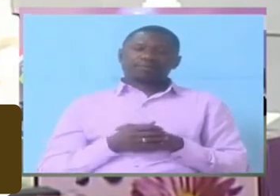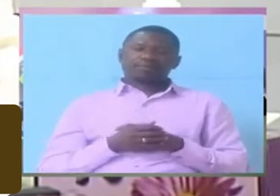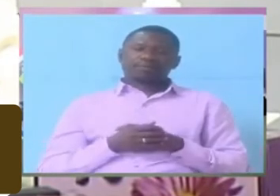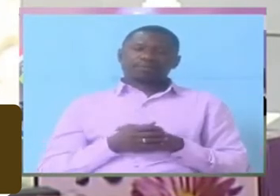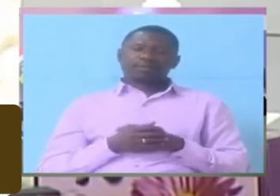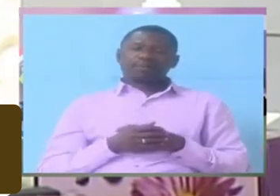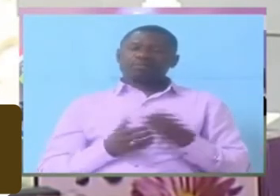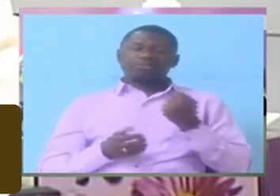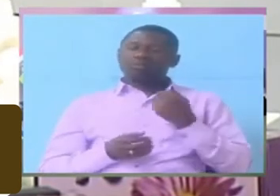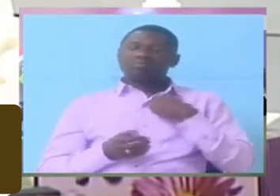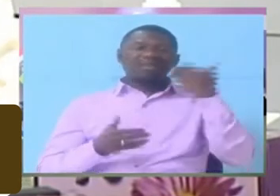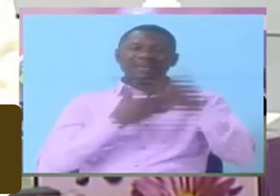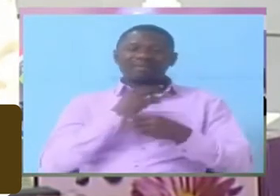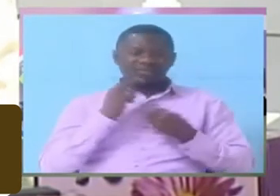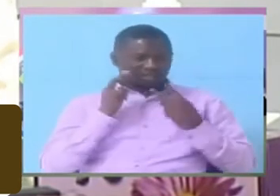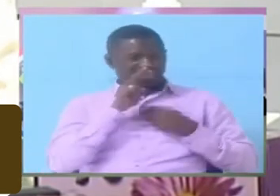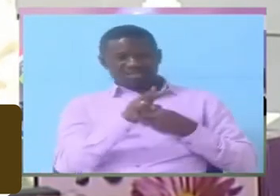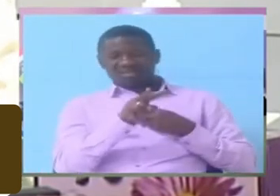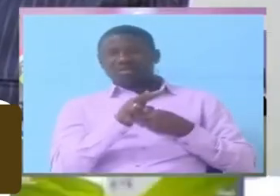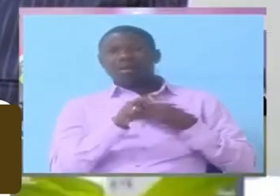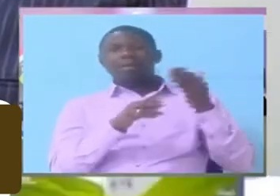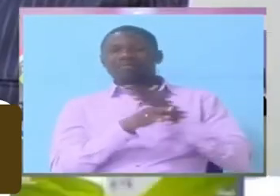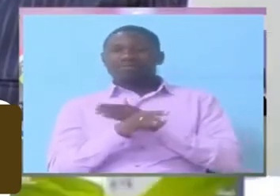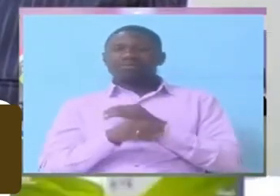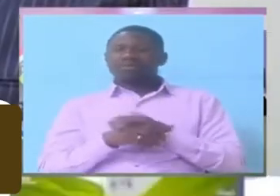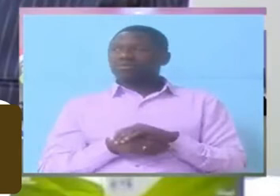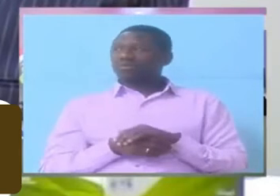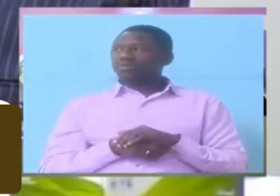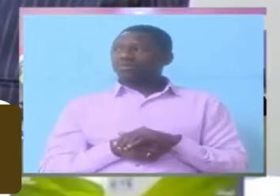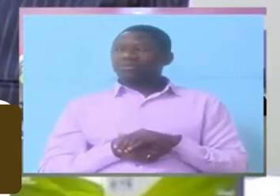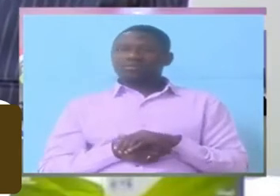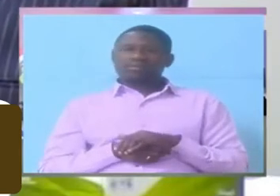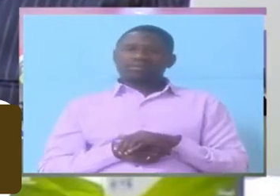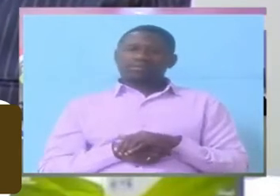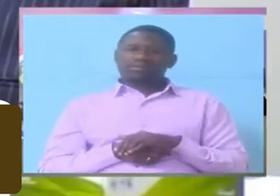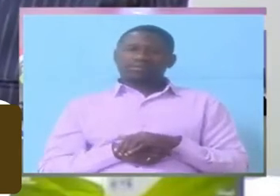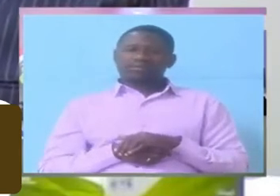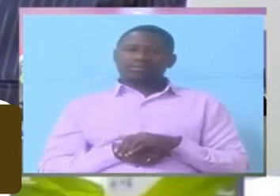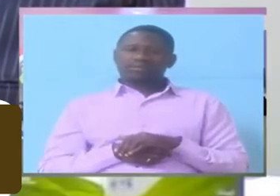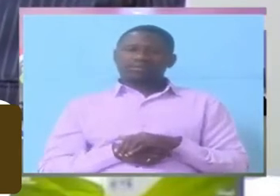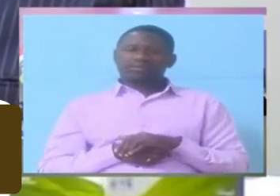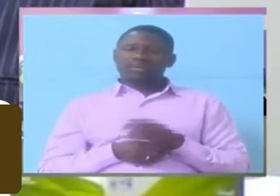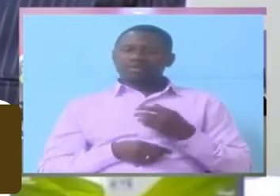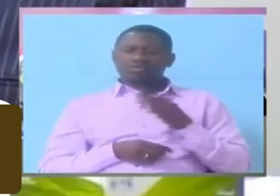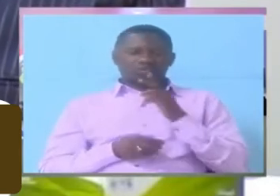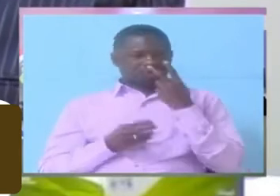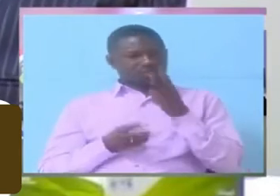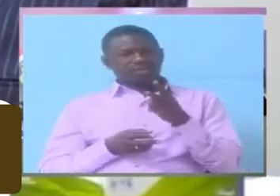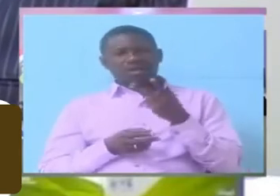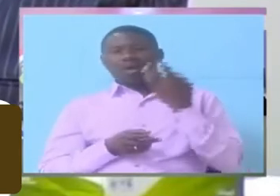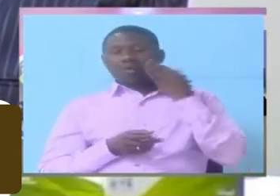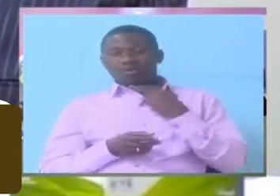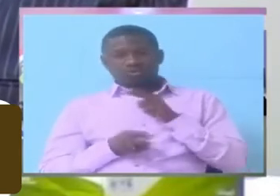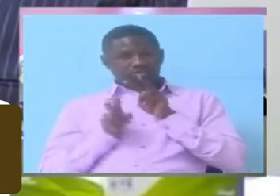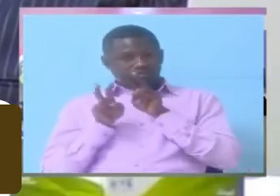ngalam. I've never seen them before. Nene meje janni wolu. You see all this, when you saw them rieje at